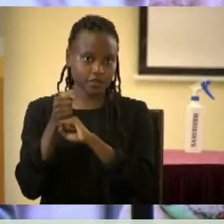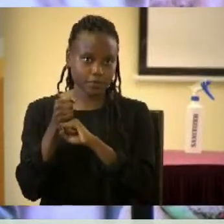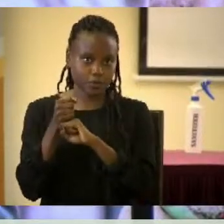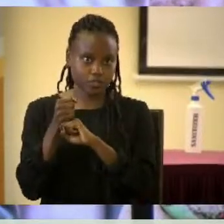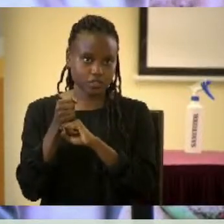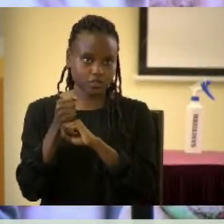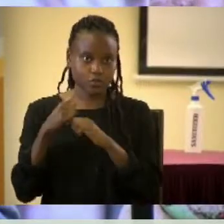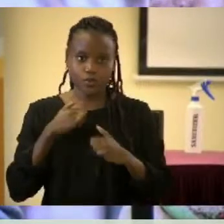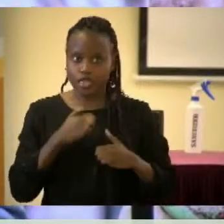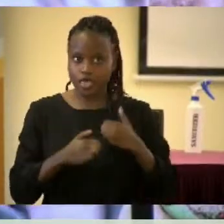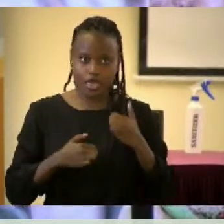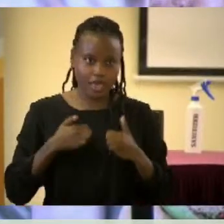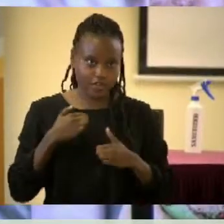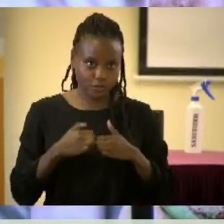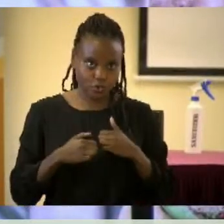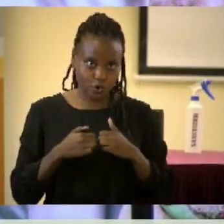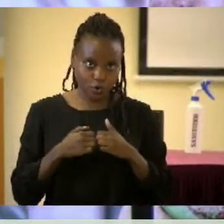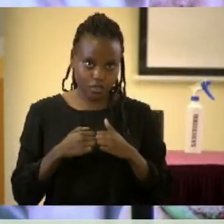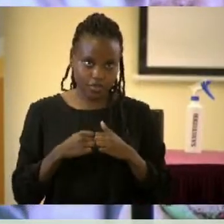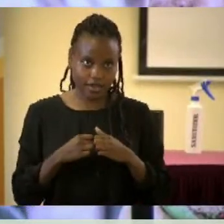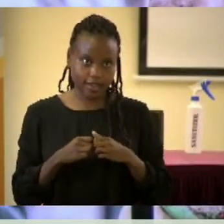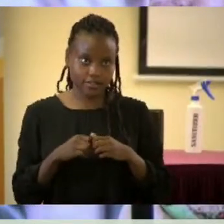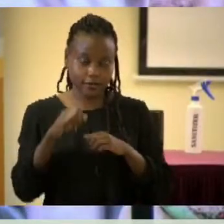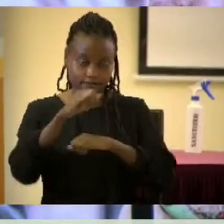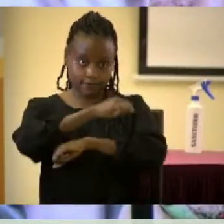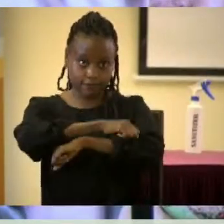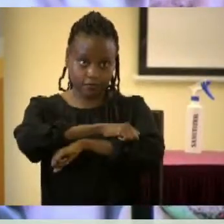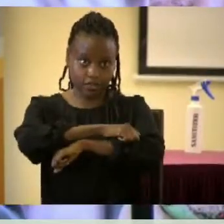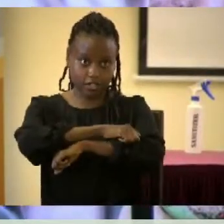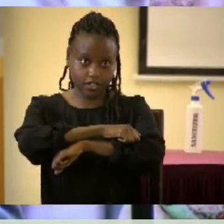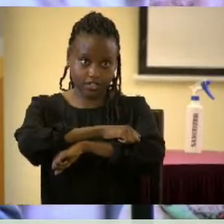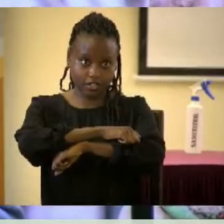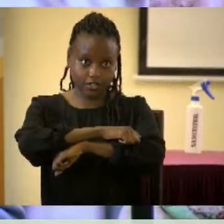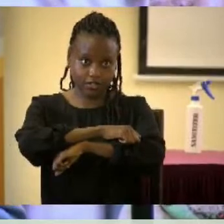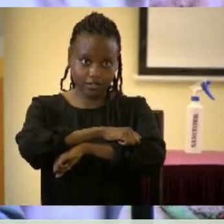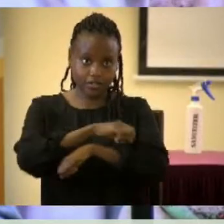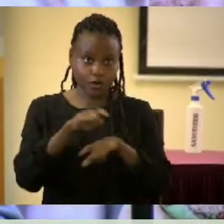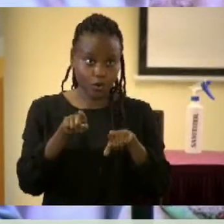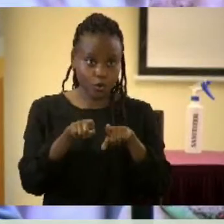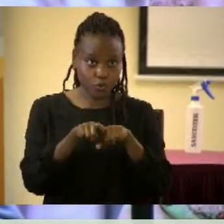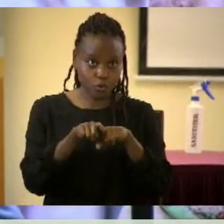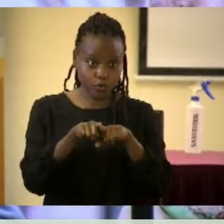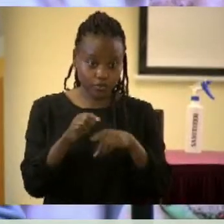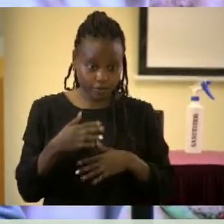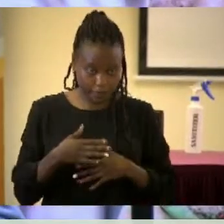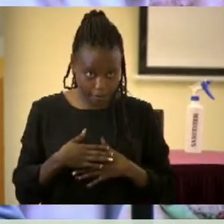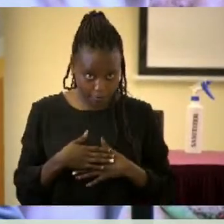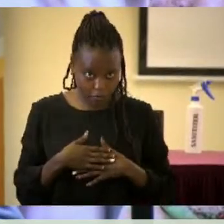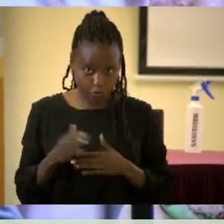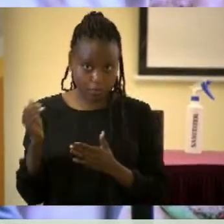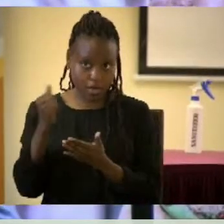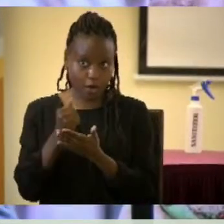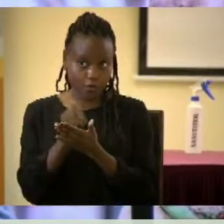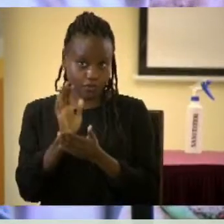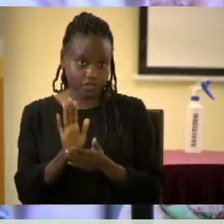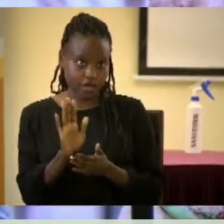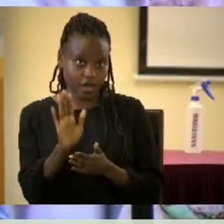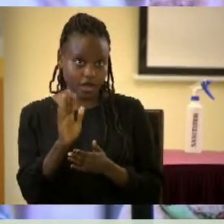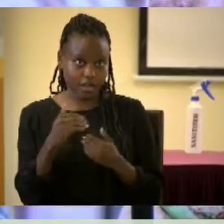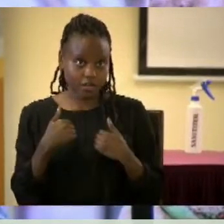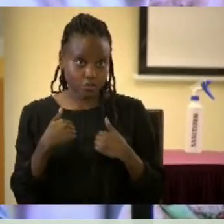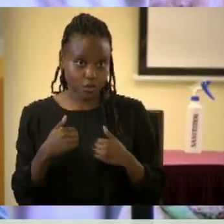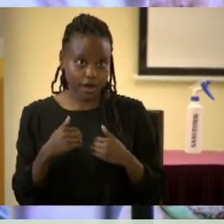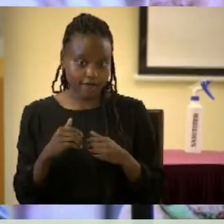enjoy as a faculty, we were even given permission by her office to have an embedded